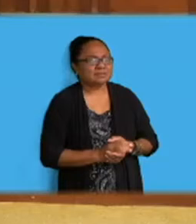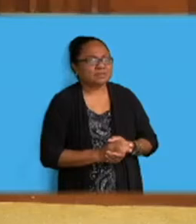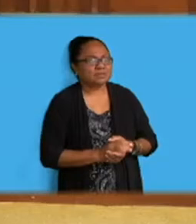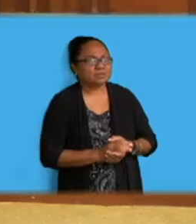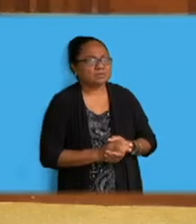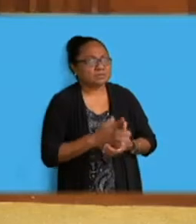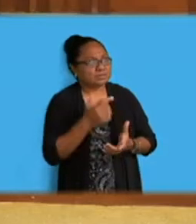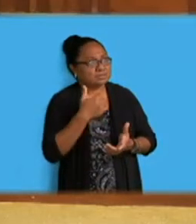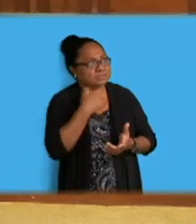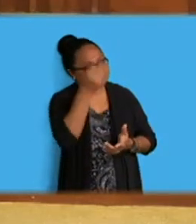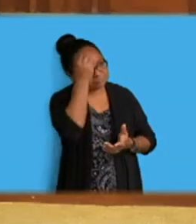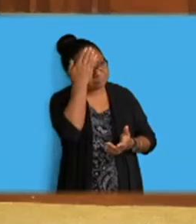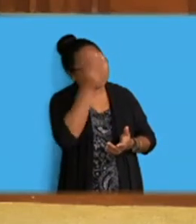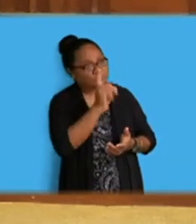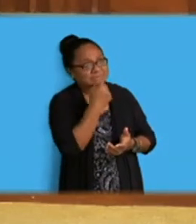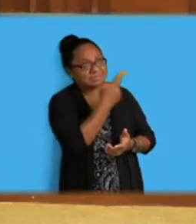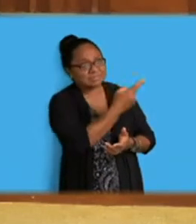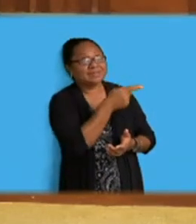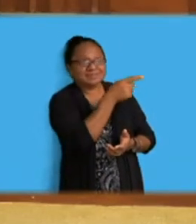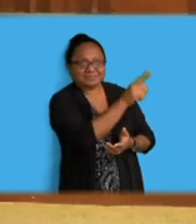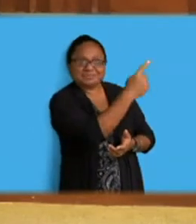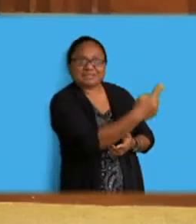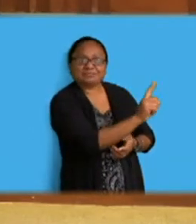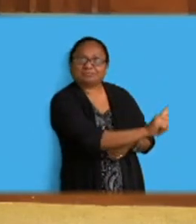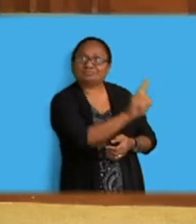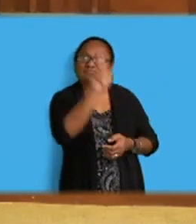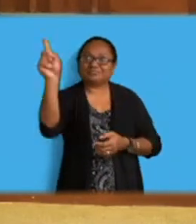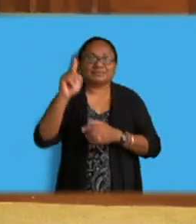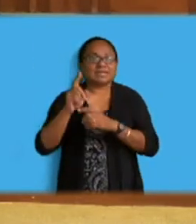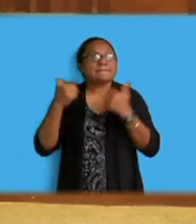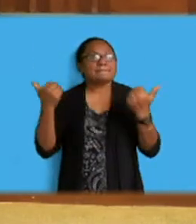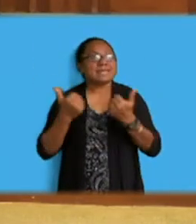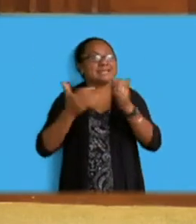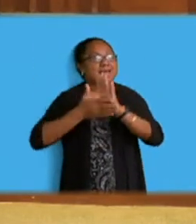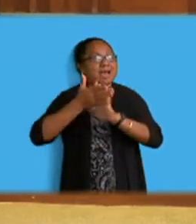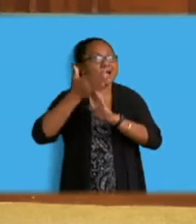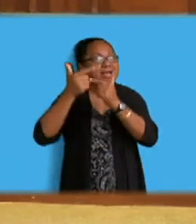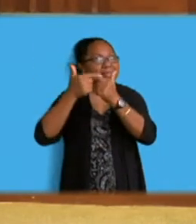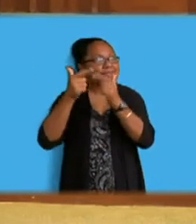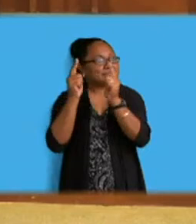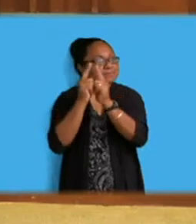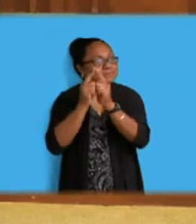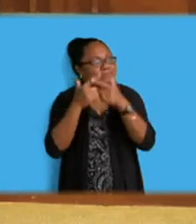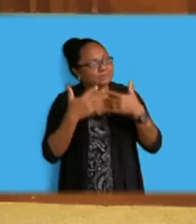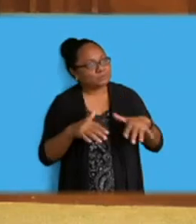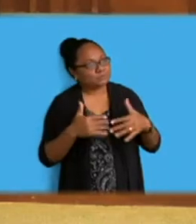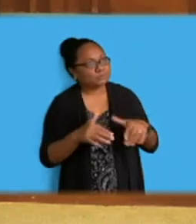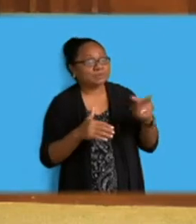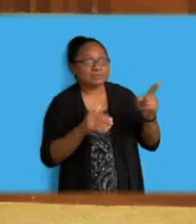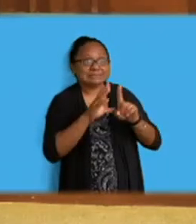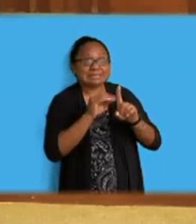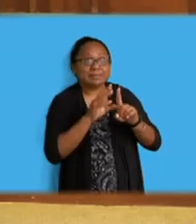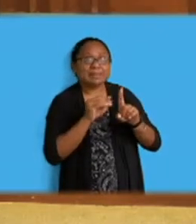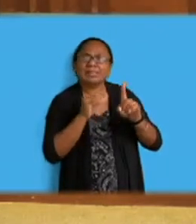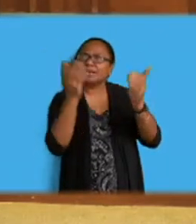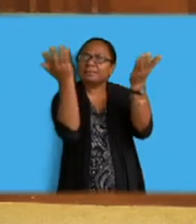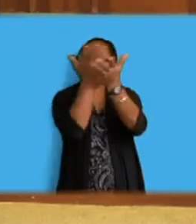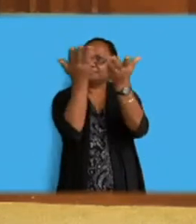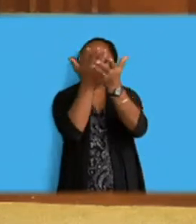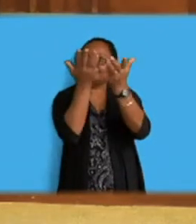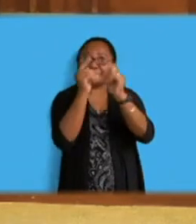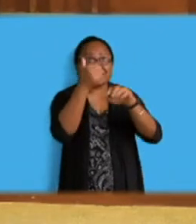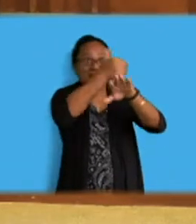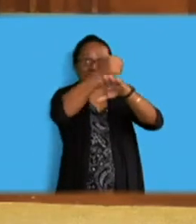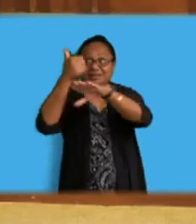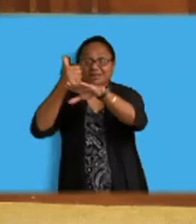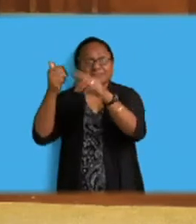statement that he himself was able to participate in many of the high-level meetings, and those including bilateral meetings as well. And I